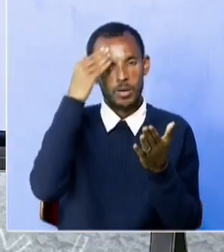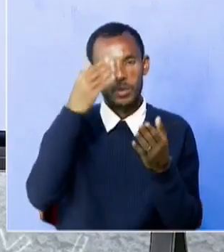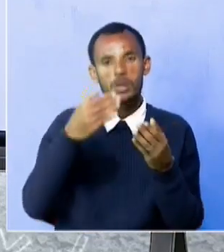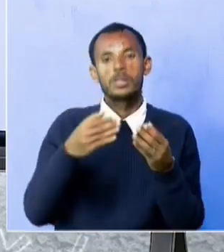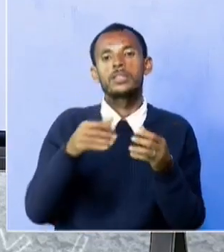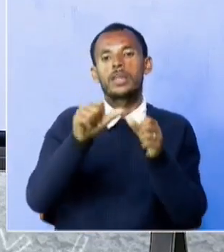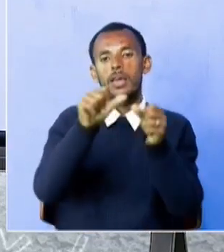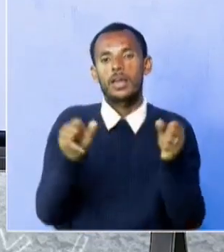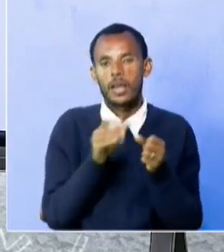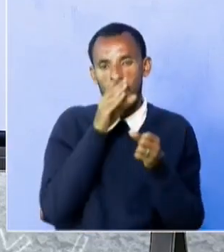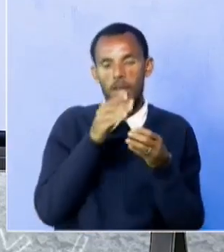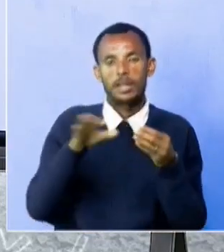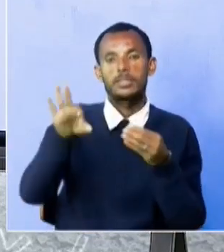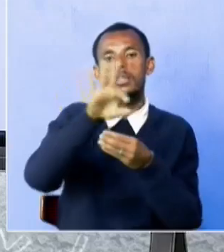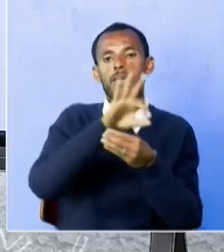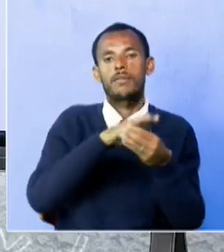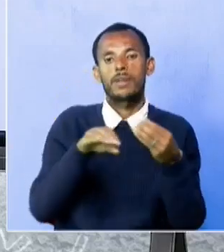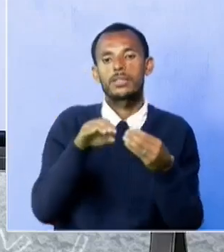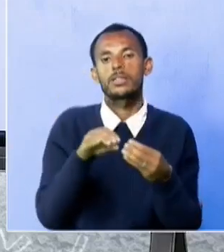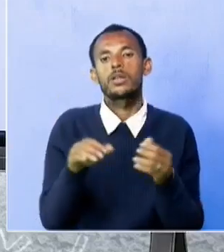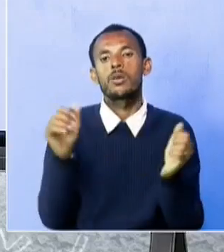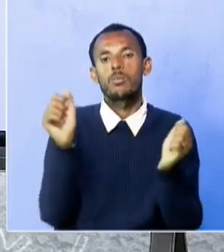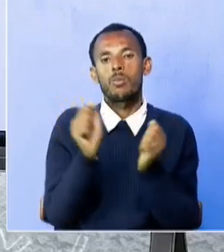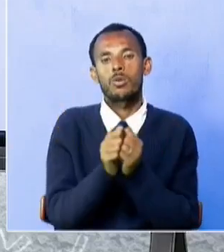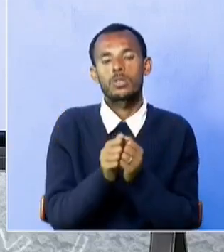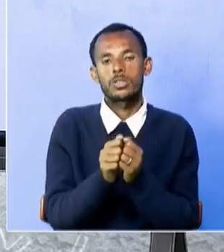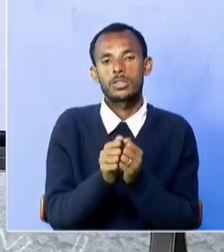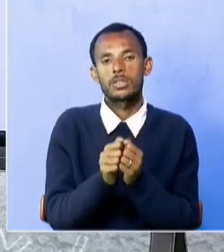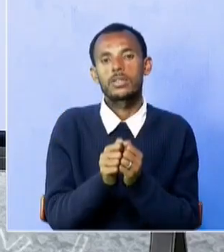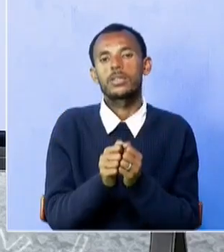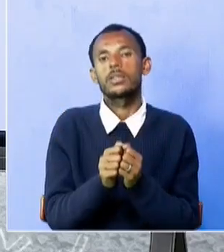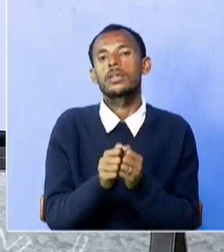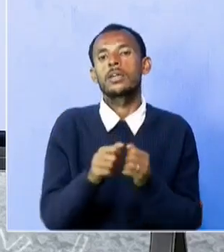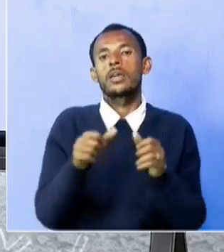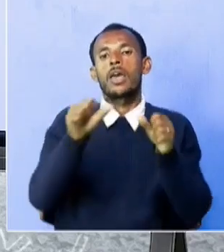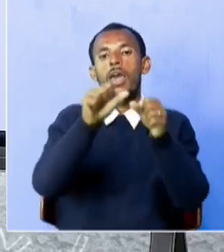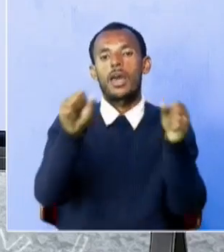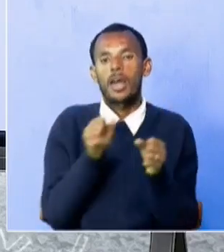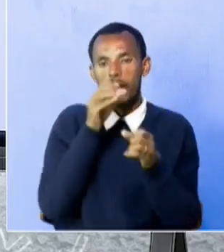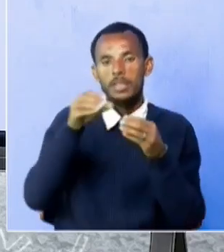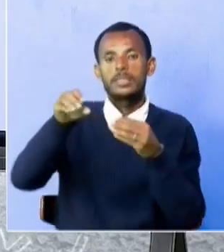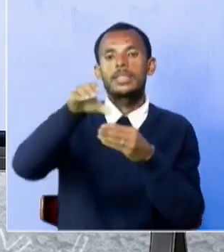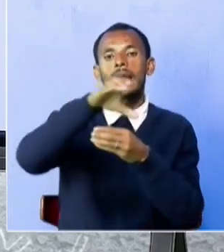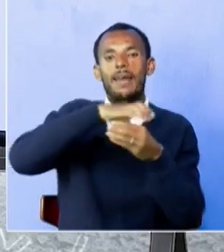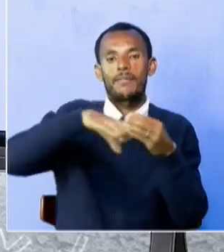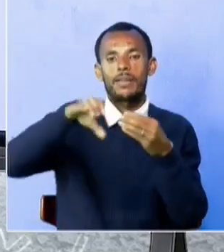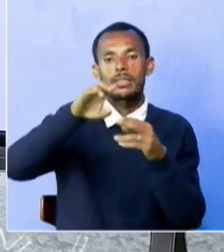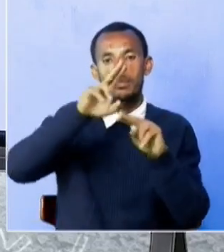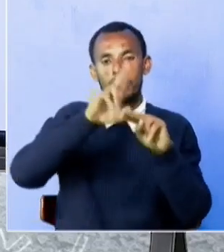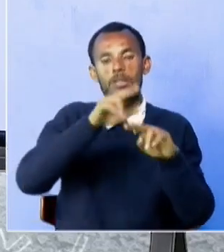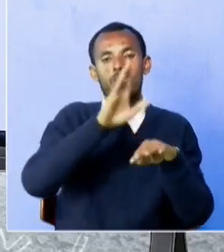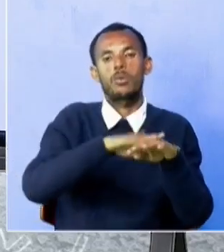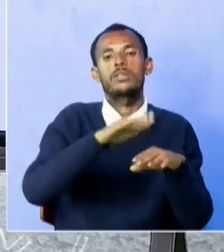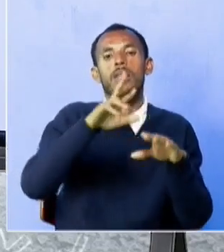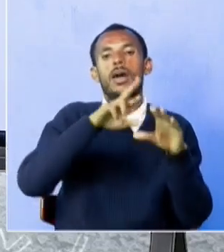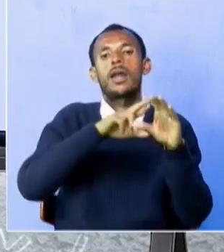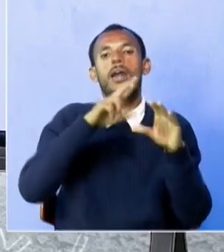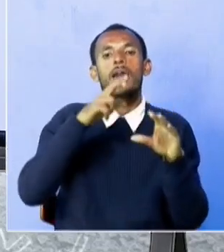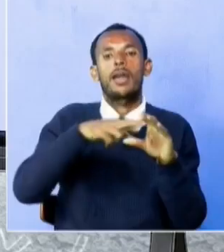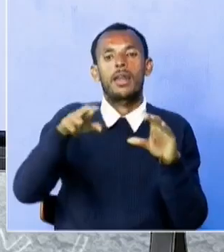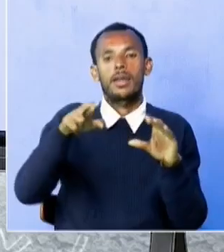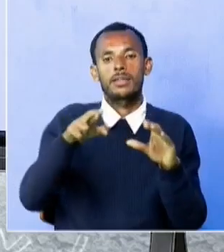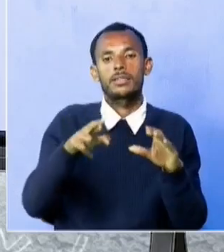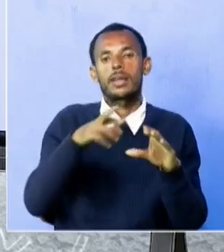We already have the radius. Both the area and circumference are dependent on the radius. When the radius